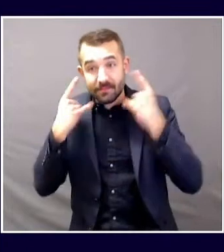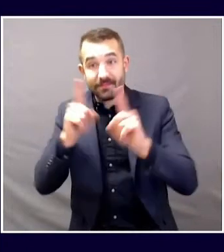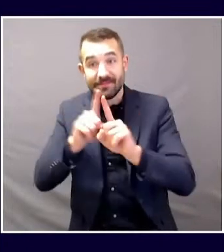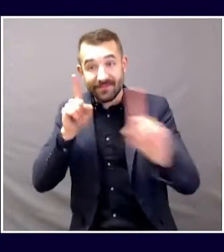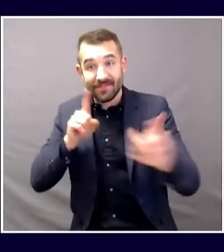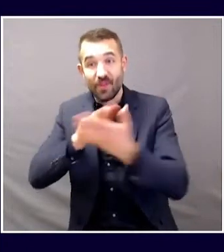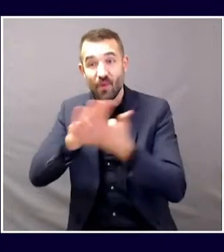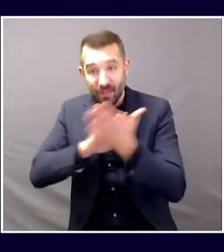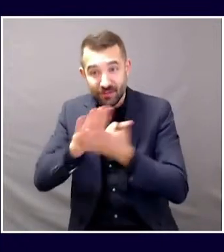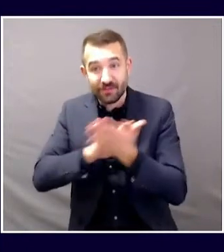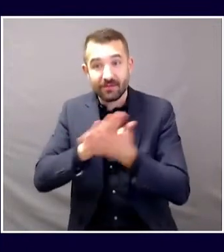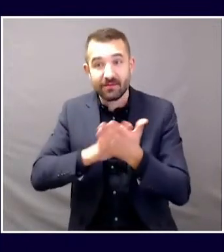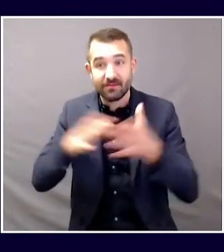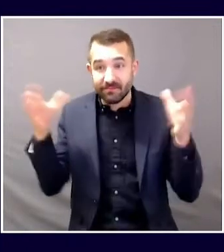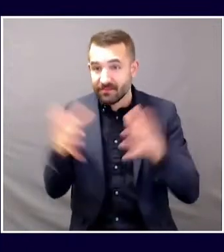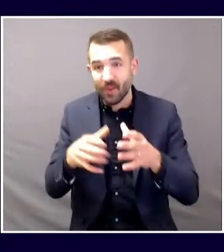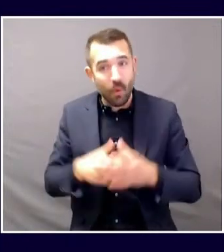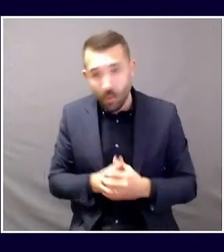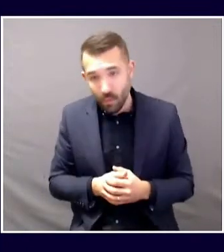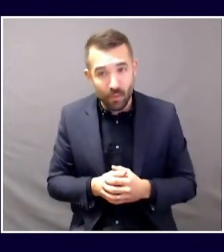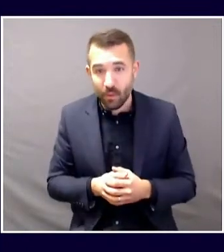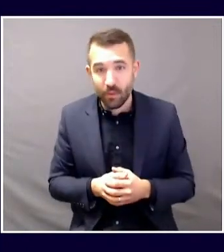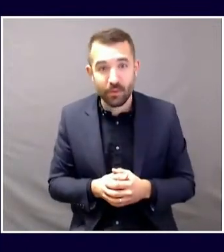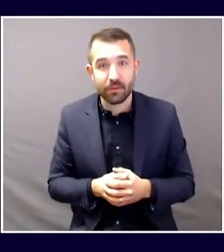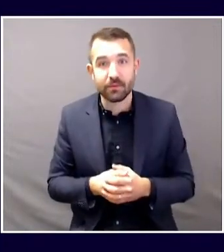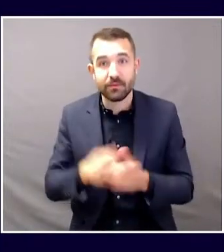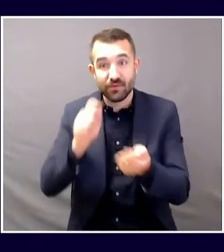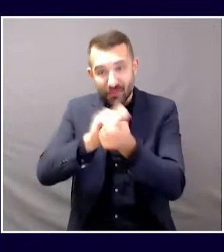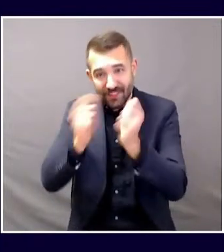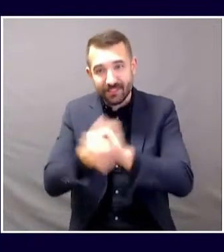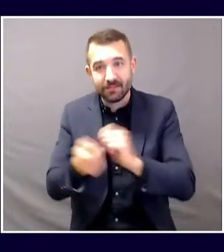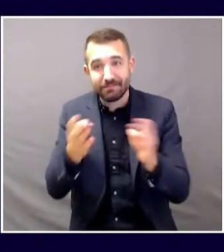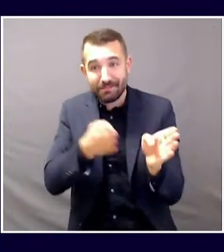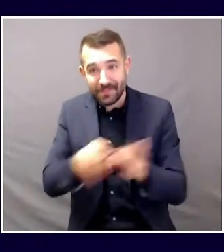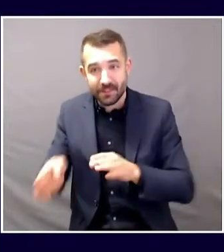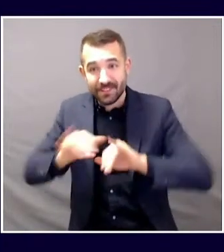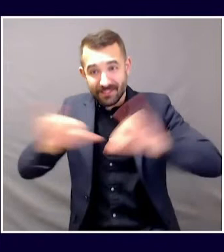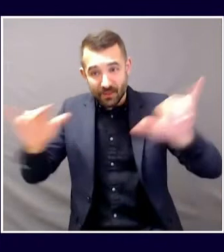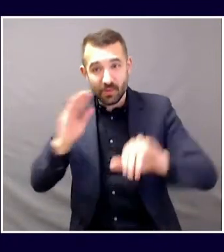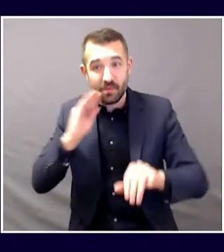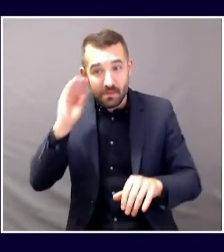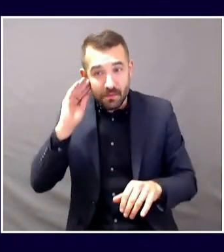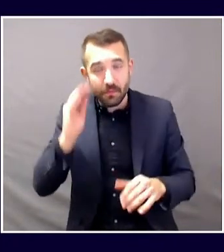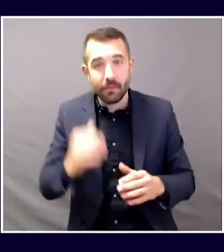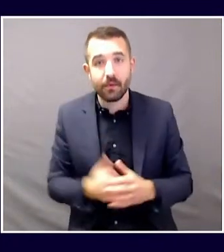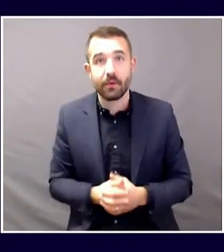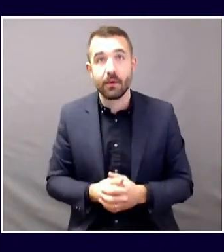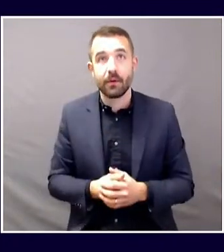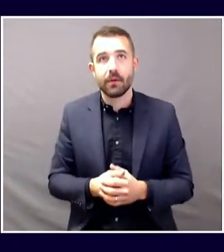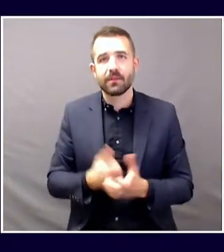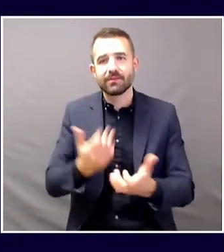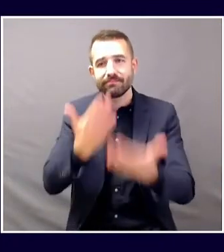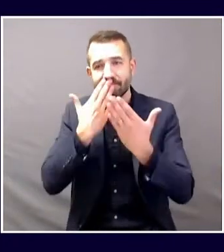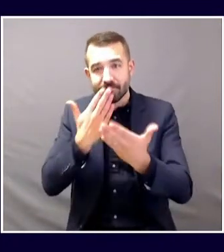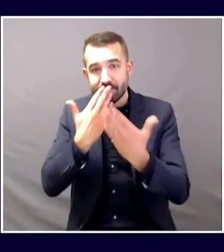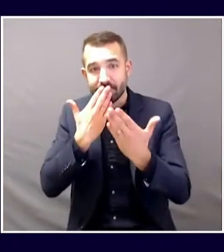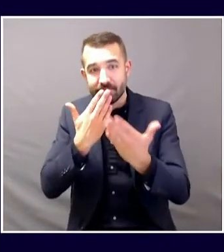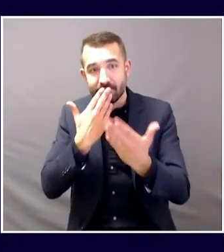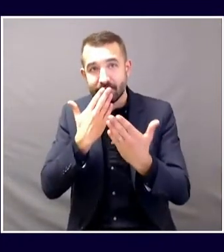keeping distance, wearing a mask. And for that, I thank you. We know you're